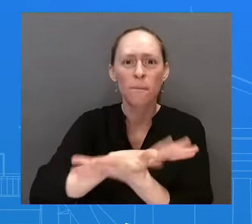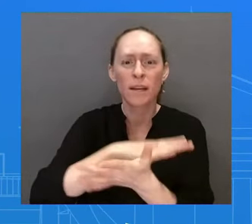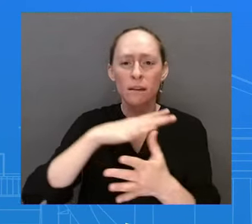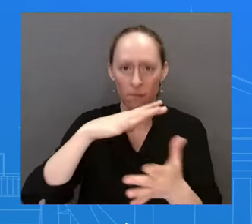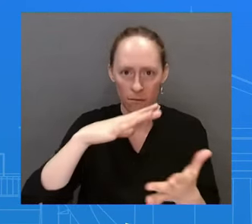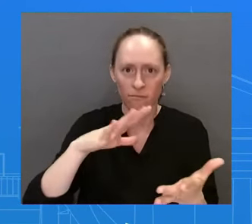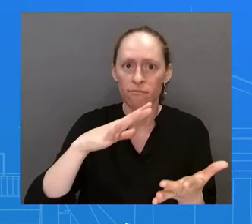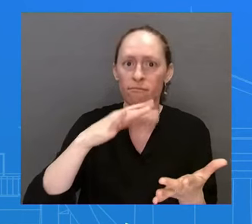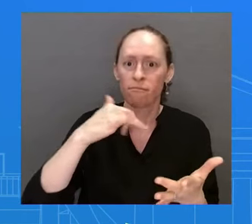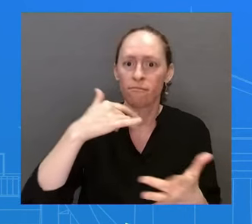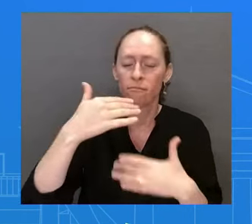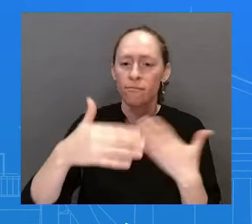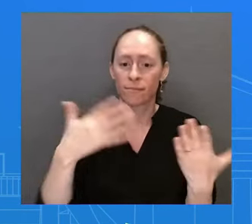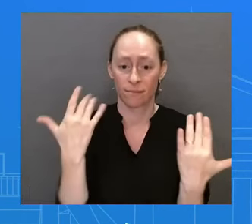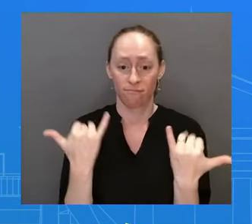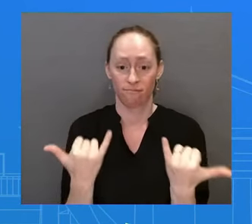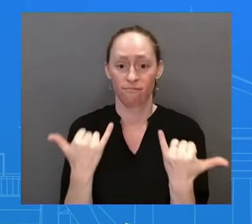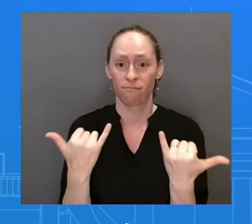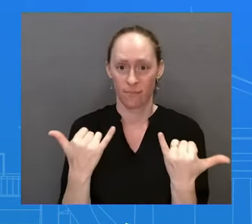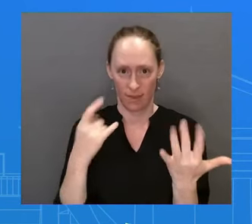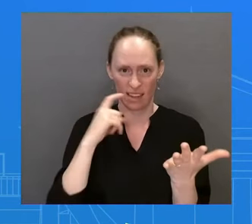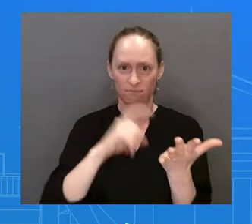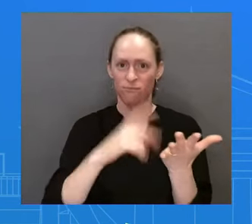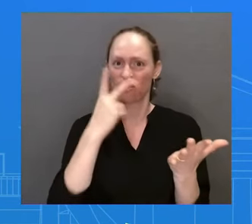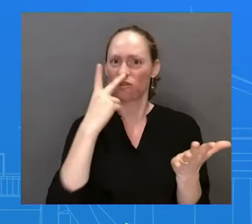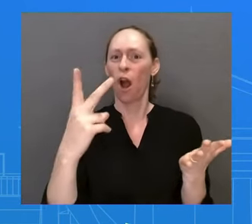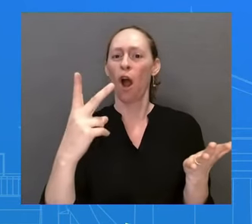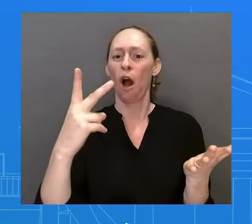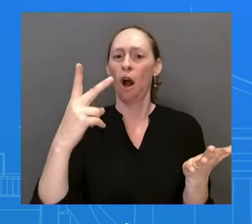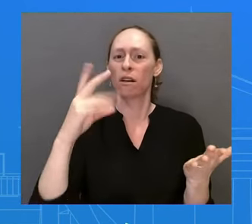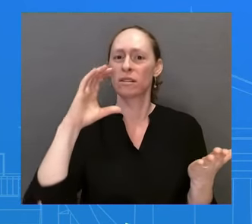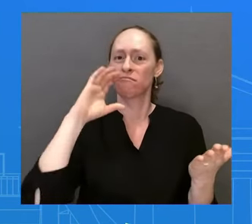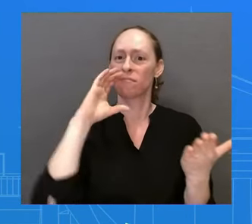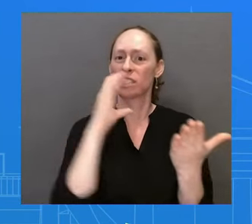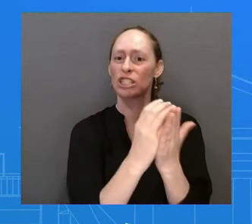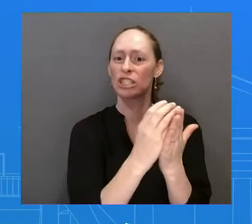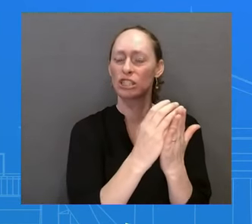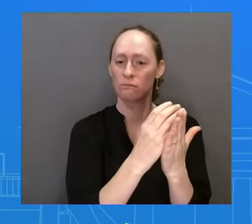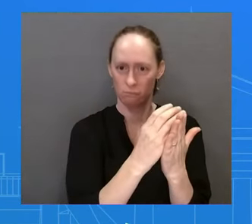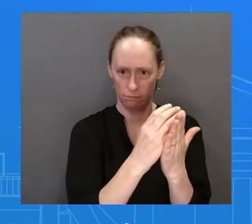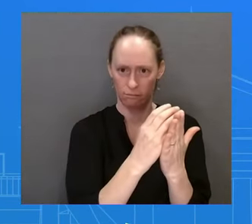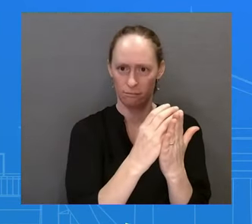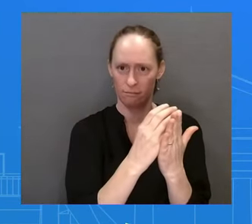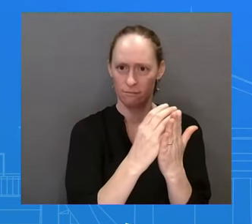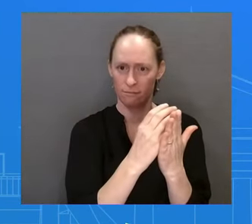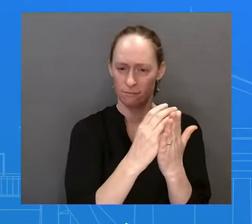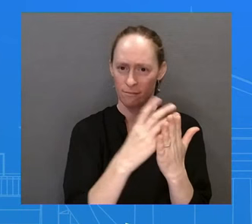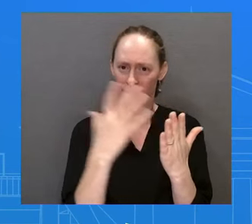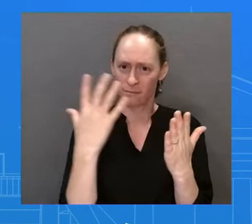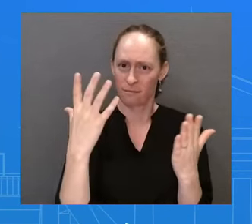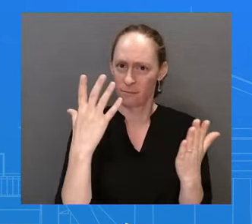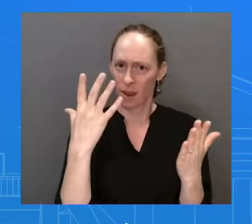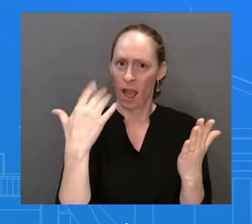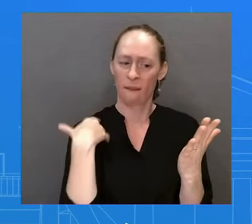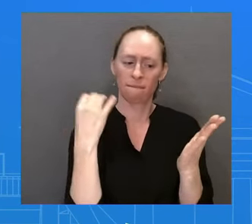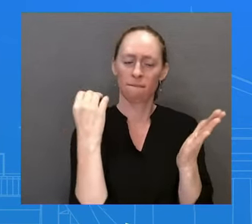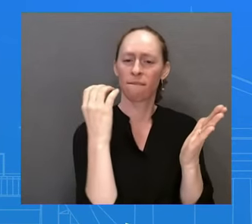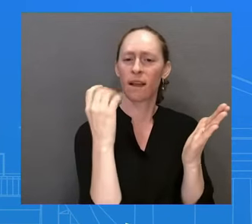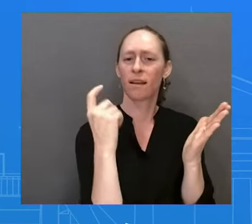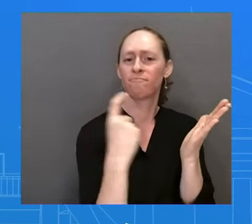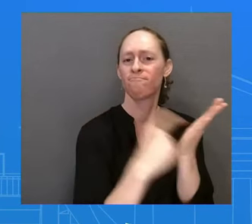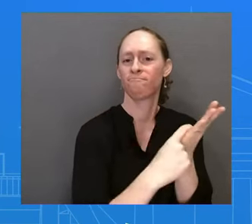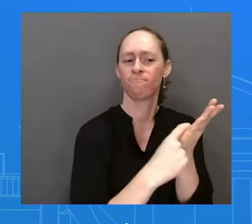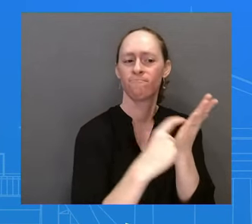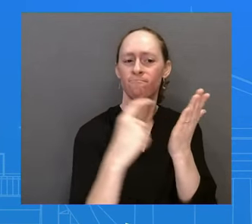on it, have you guys done anything, or can you walk us through what you have done to assure allies about this type